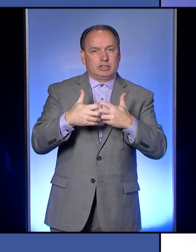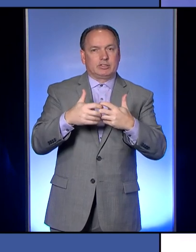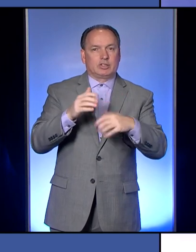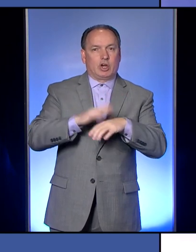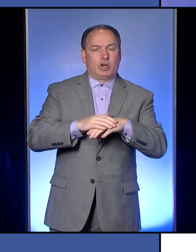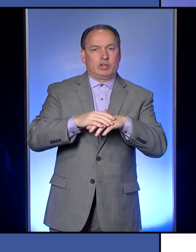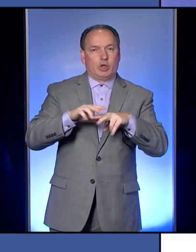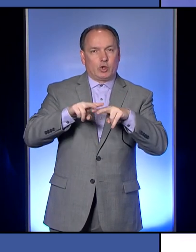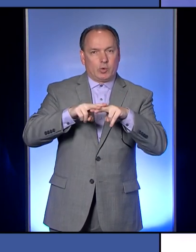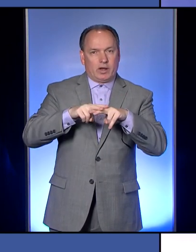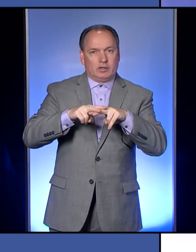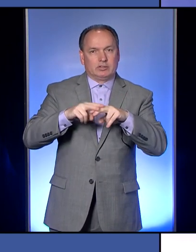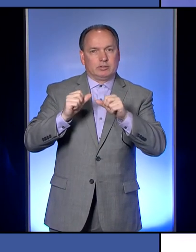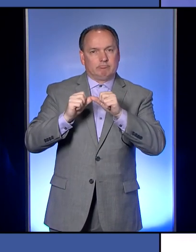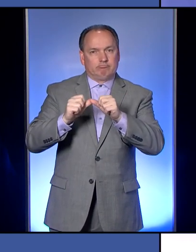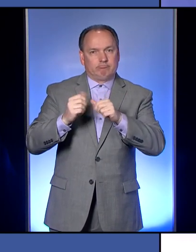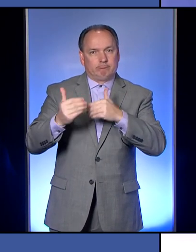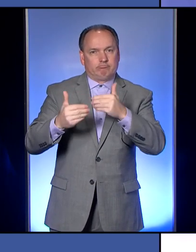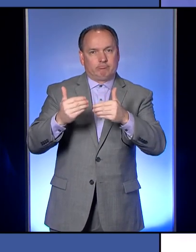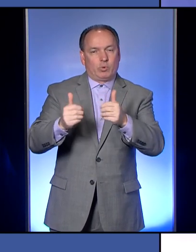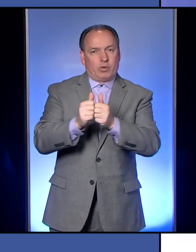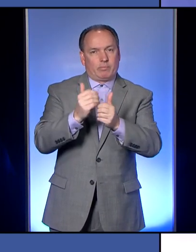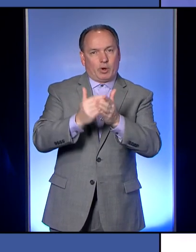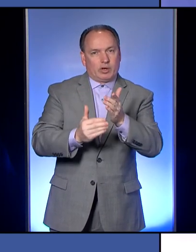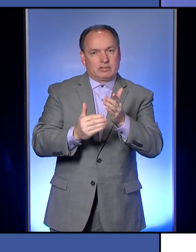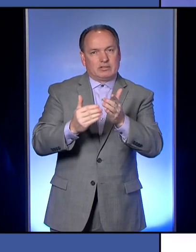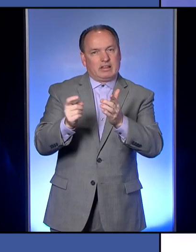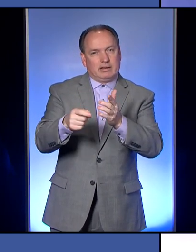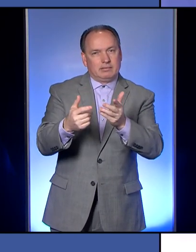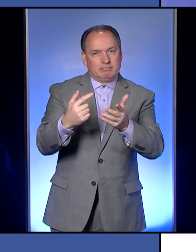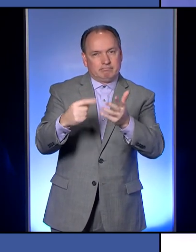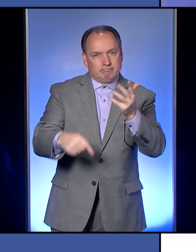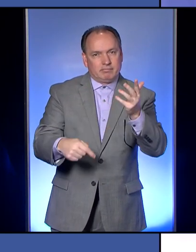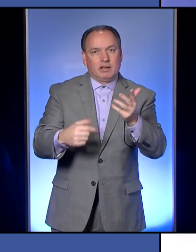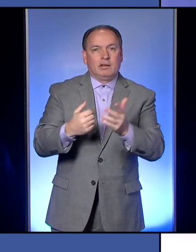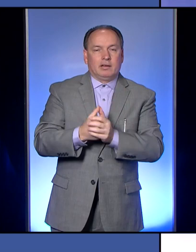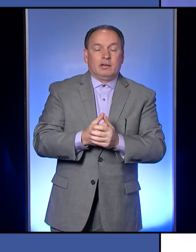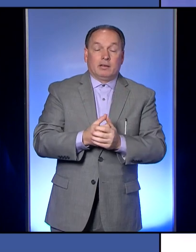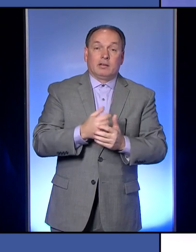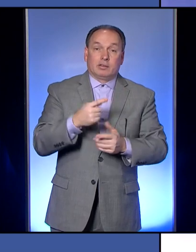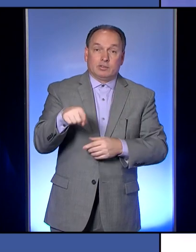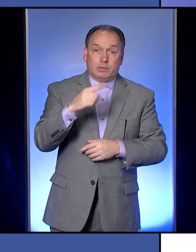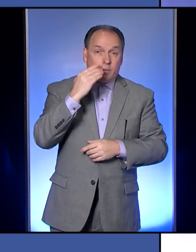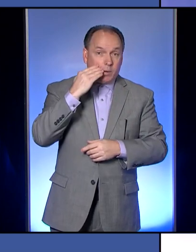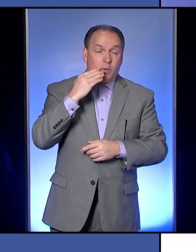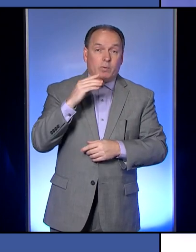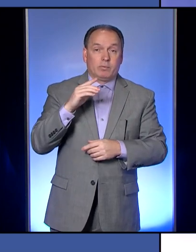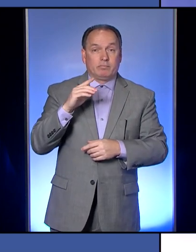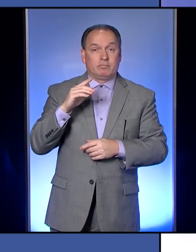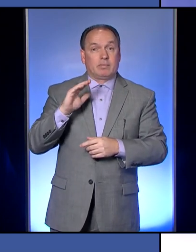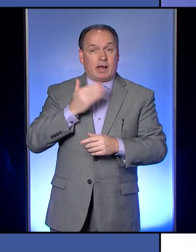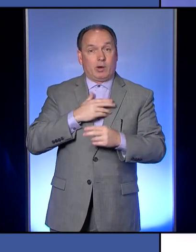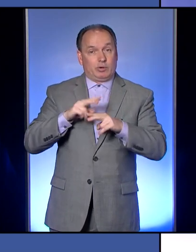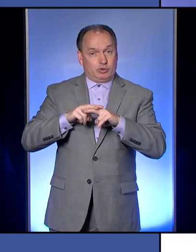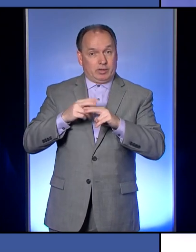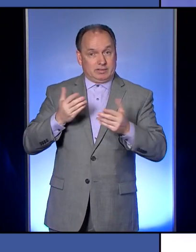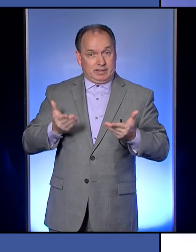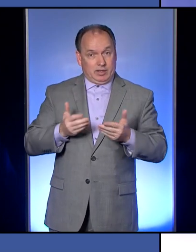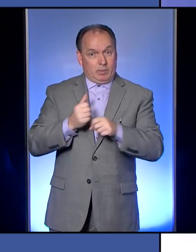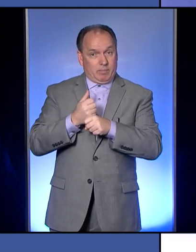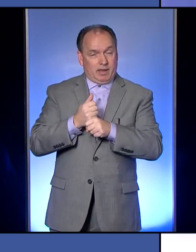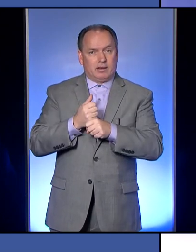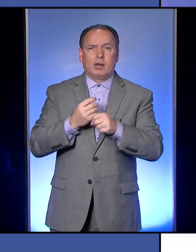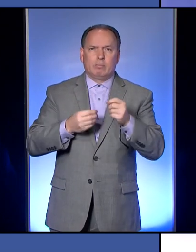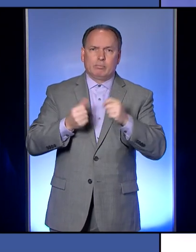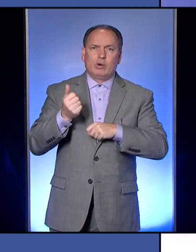the rails with parts they may need, et cetera. Because as you know, the locomotives that we make here